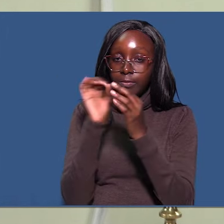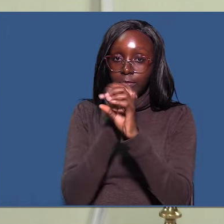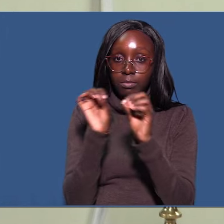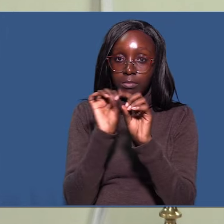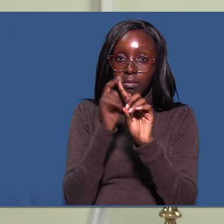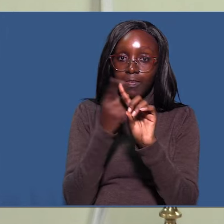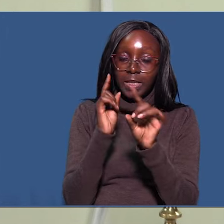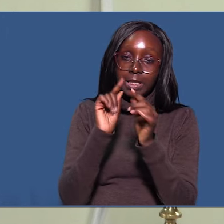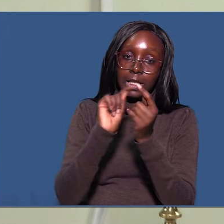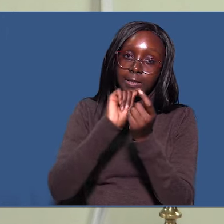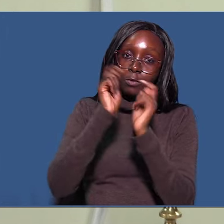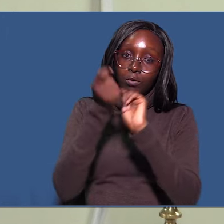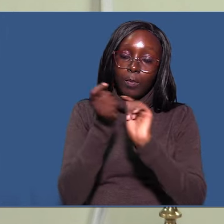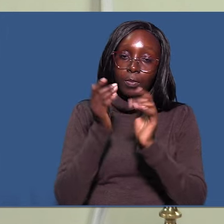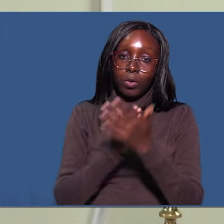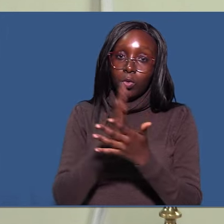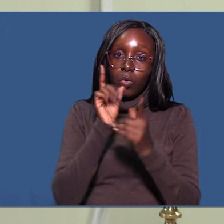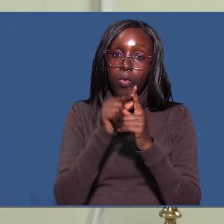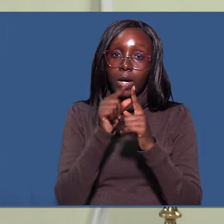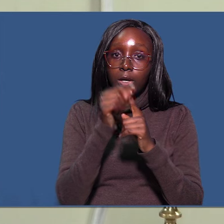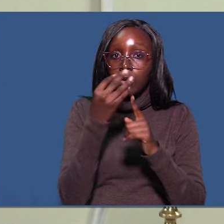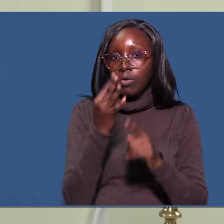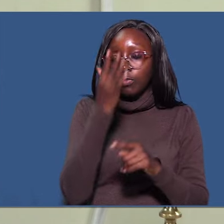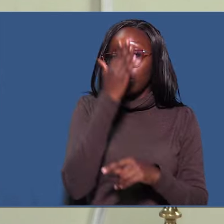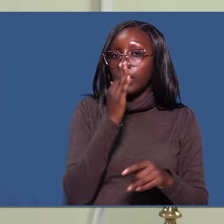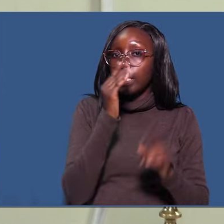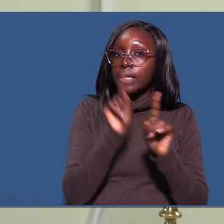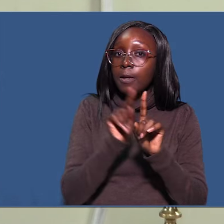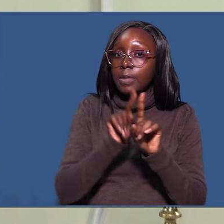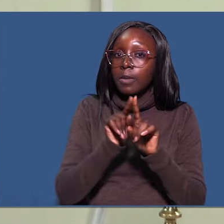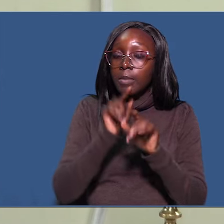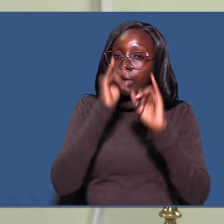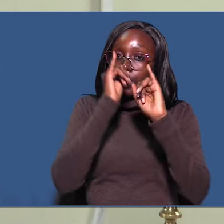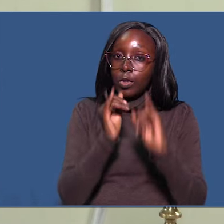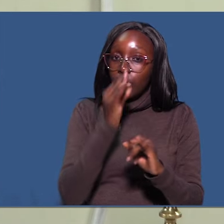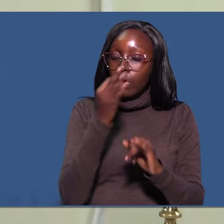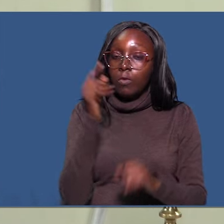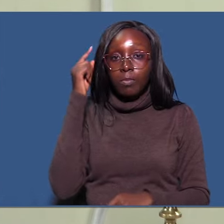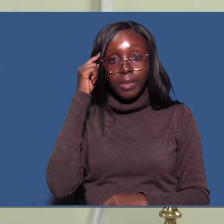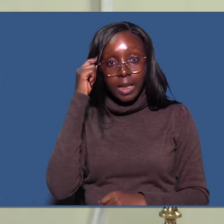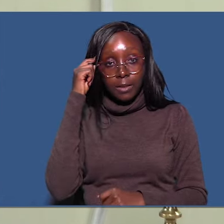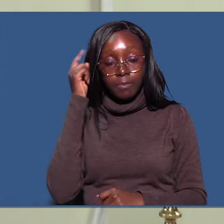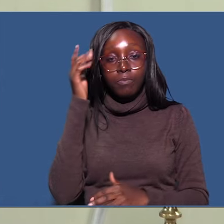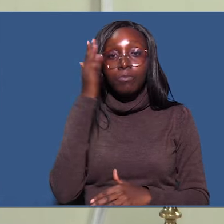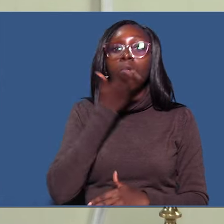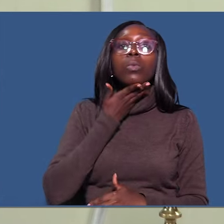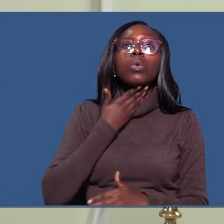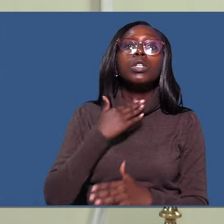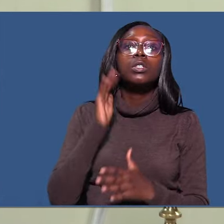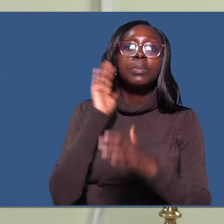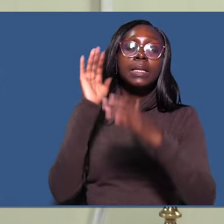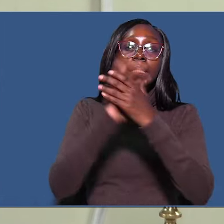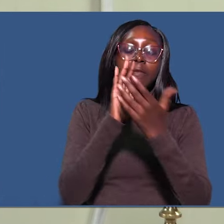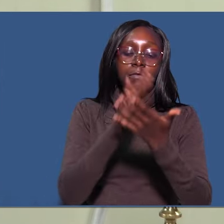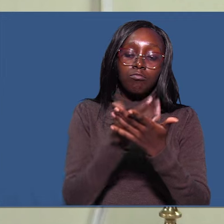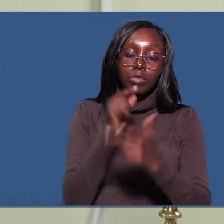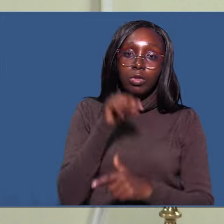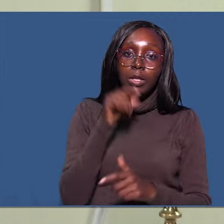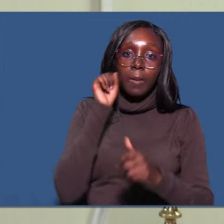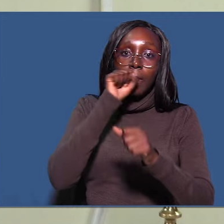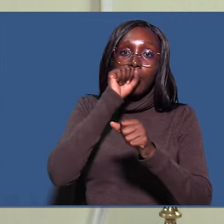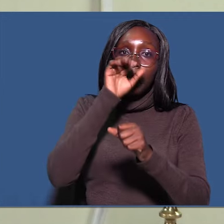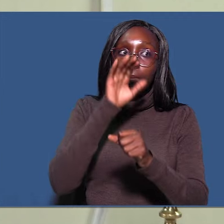daily by the word of God in the renewing of your mind. I want to believe that our sharing has been a blessing to you